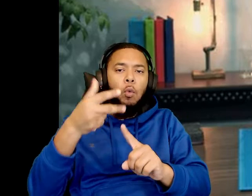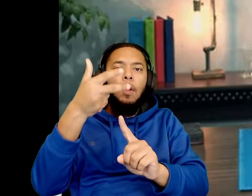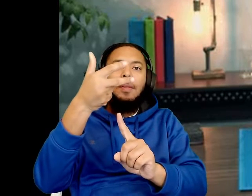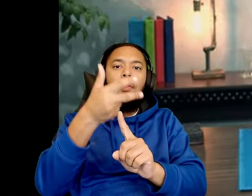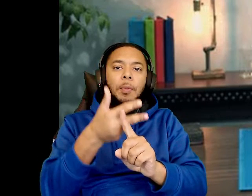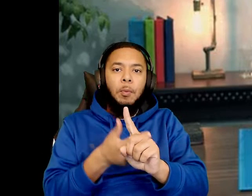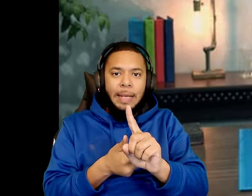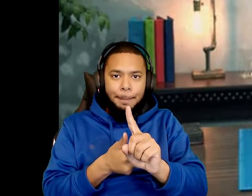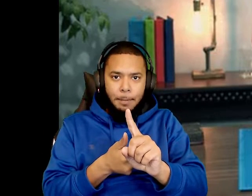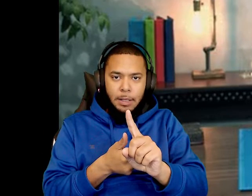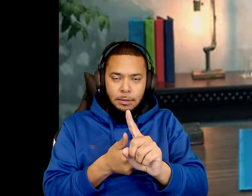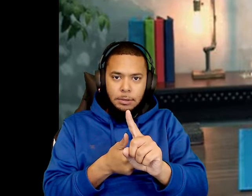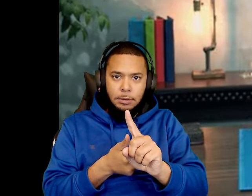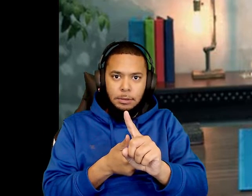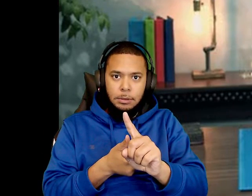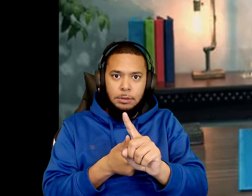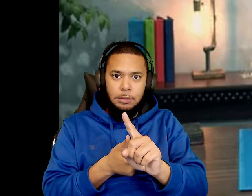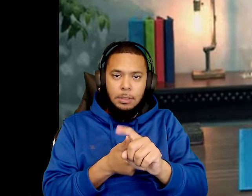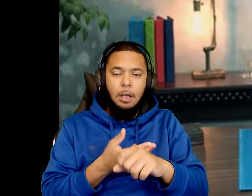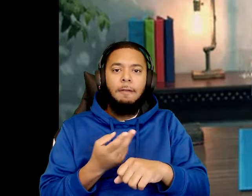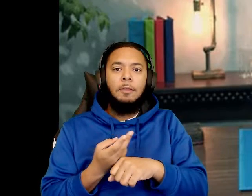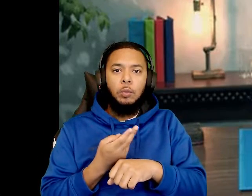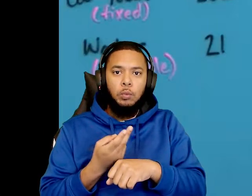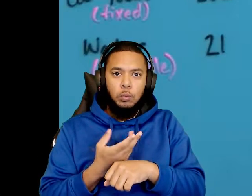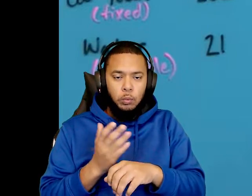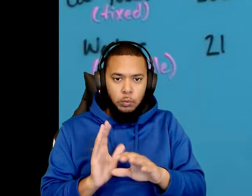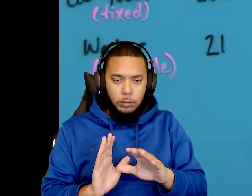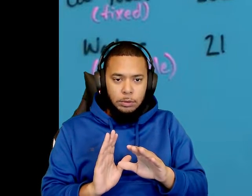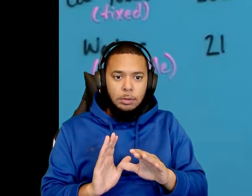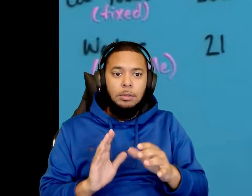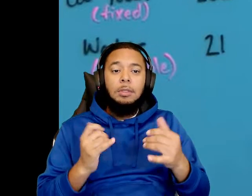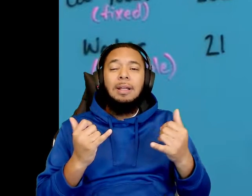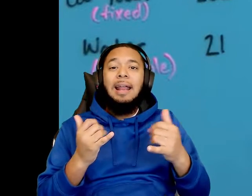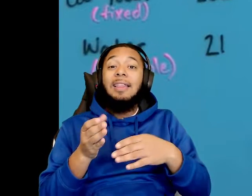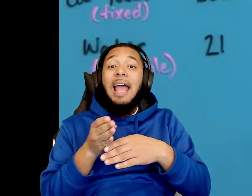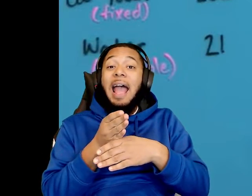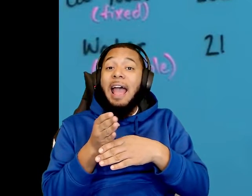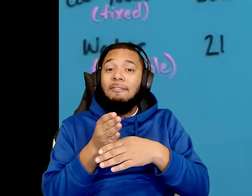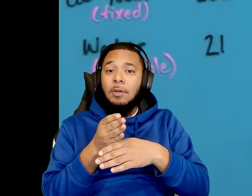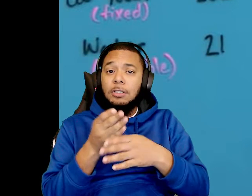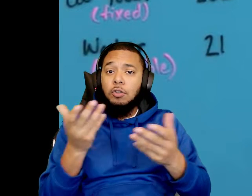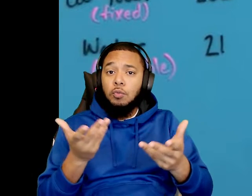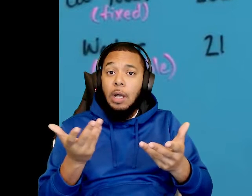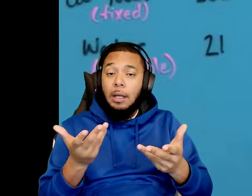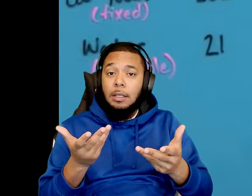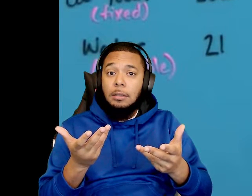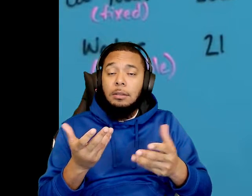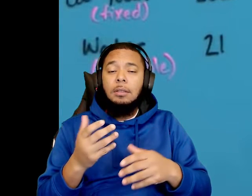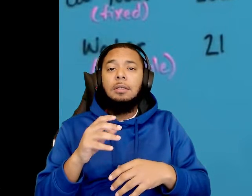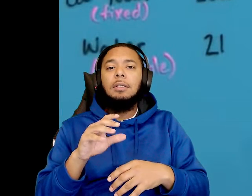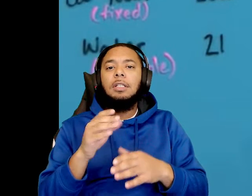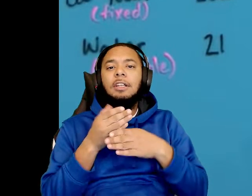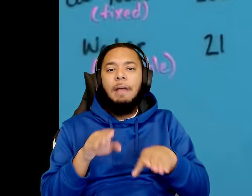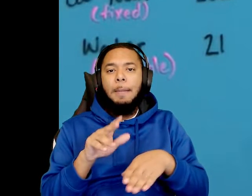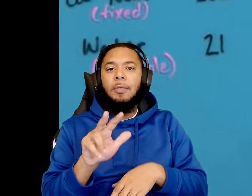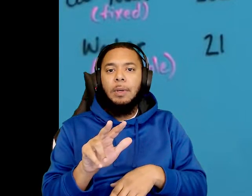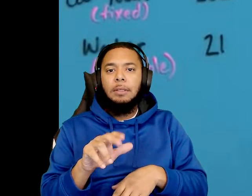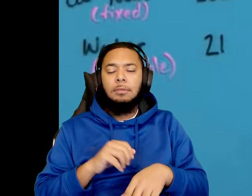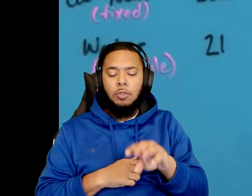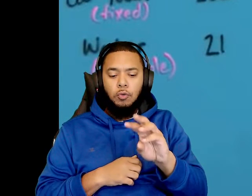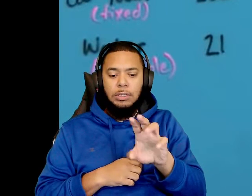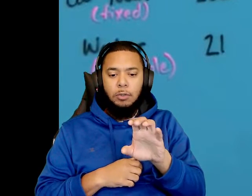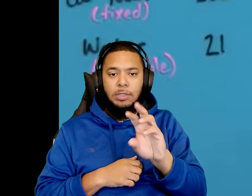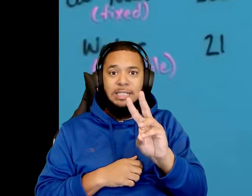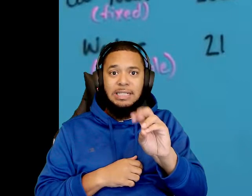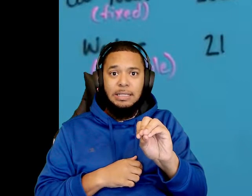So let's figure out what the average is for 1 month. So we take $660, you divide it by 3. 3 goes